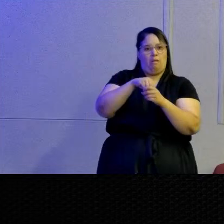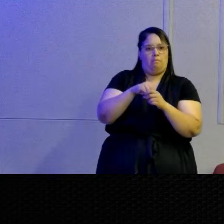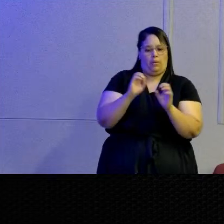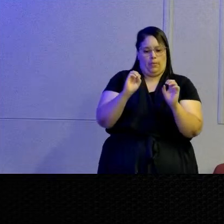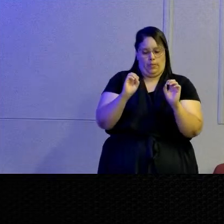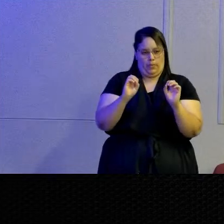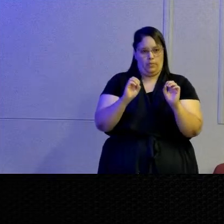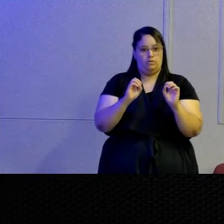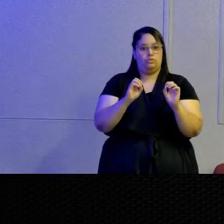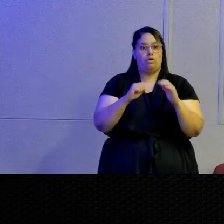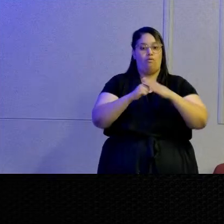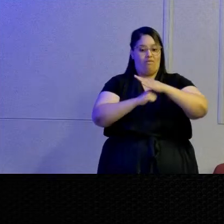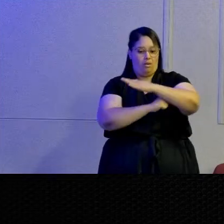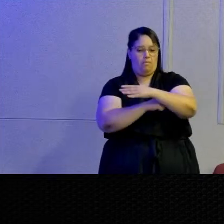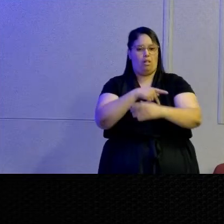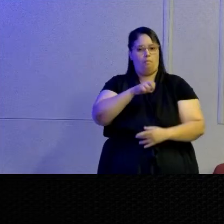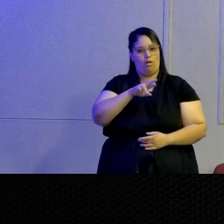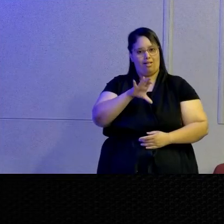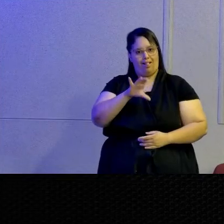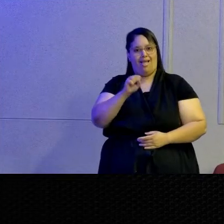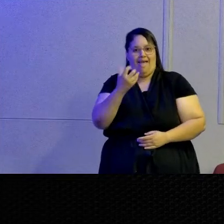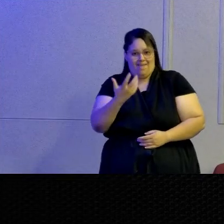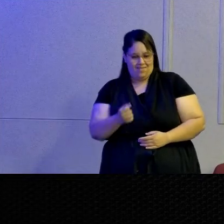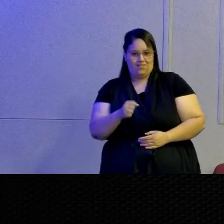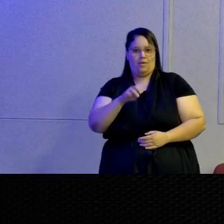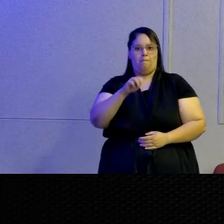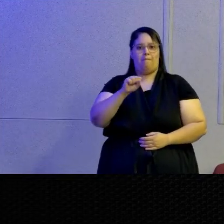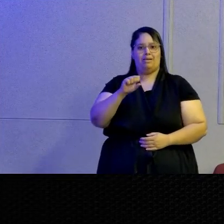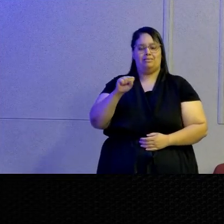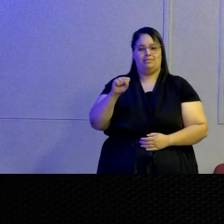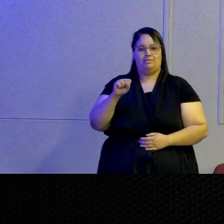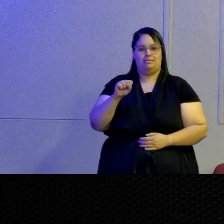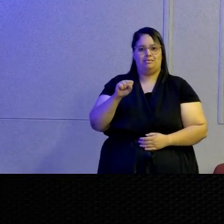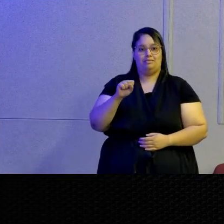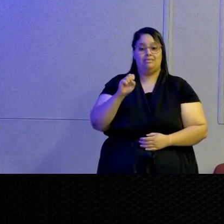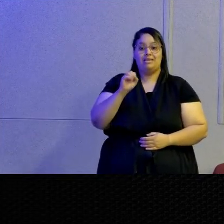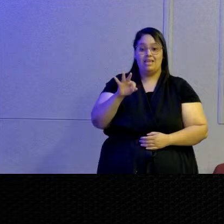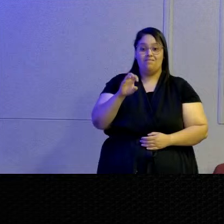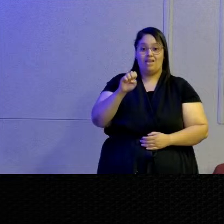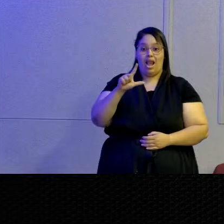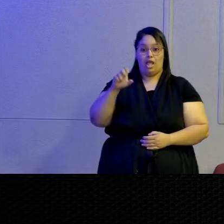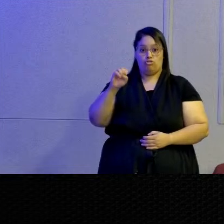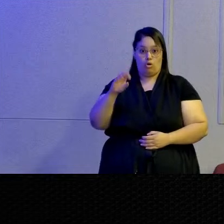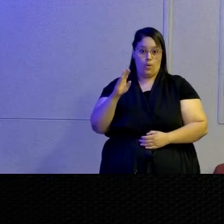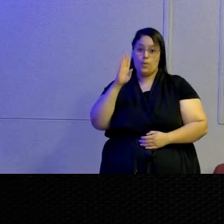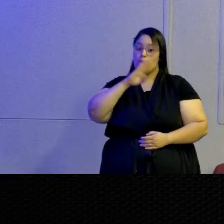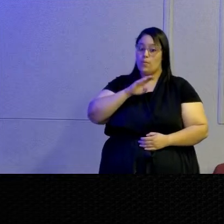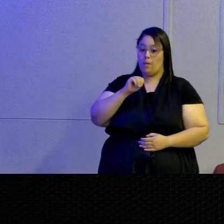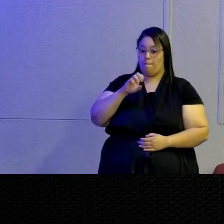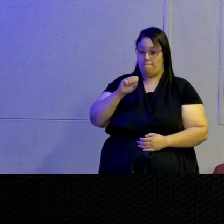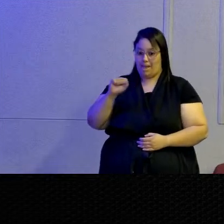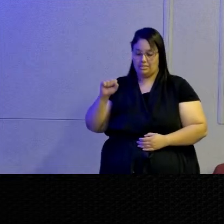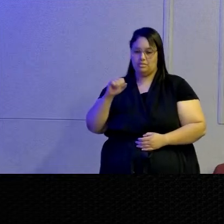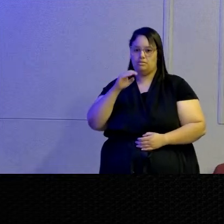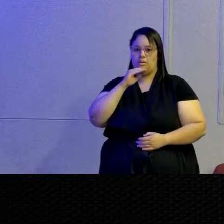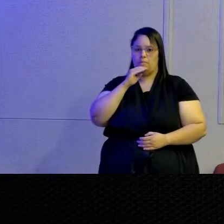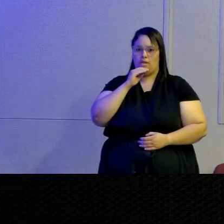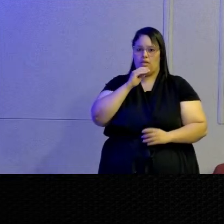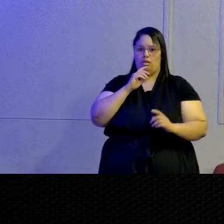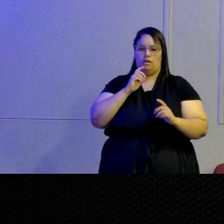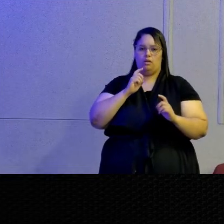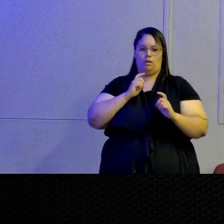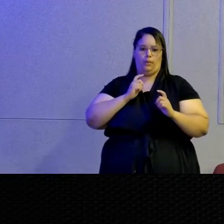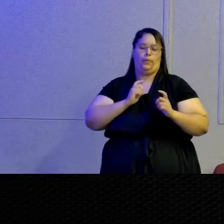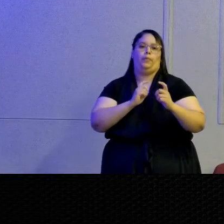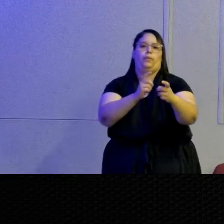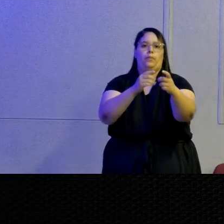fundamental particles do have masses. If the electron didn't have a mass, it would run away from nuclei at the speed of light, and there would